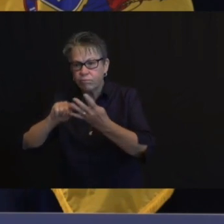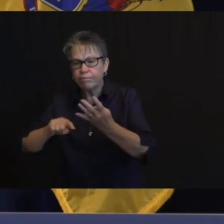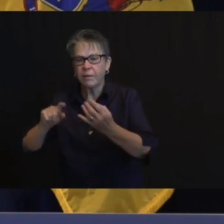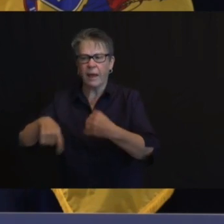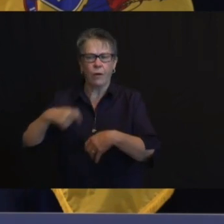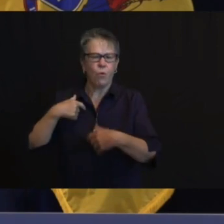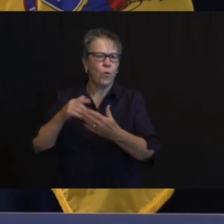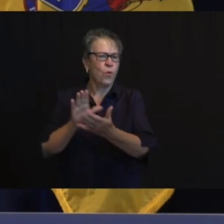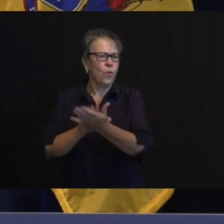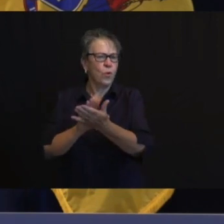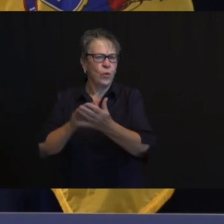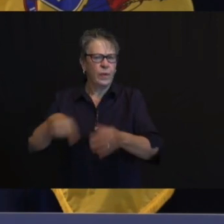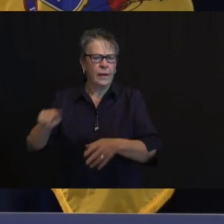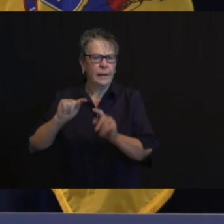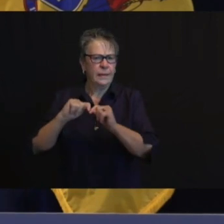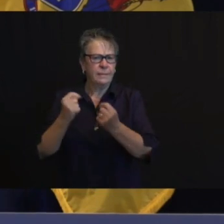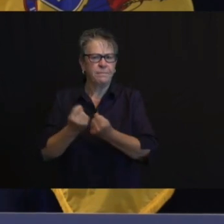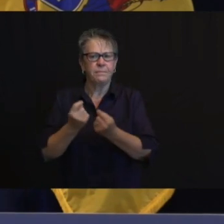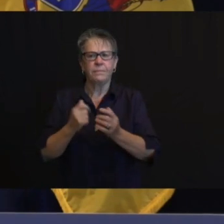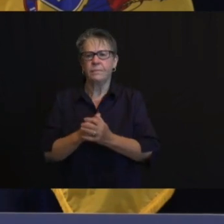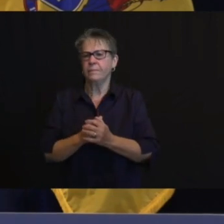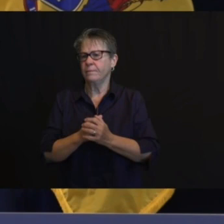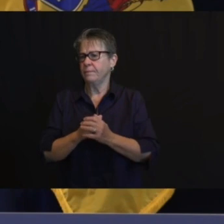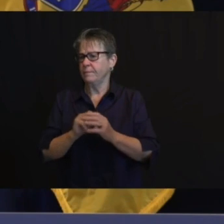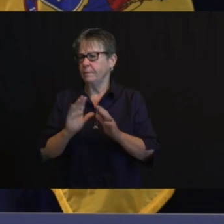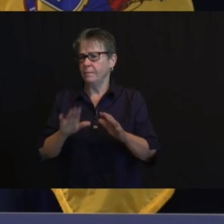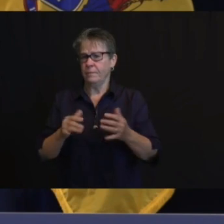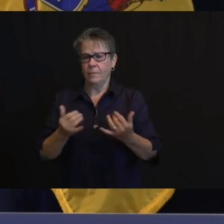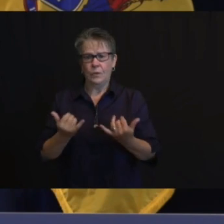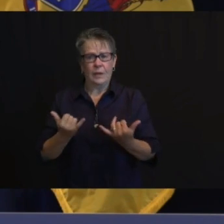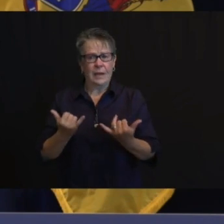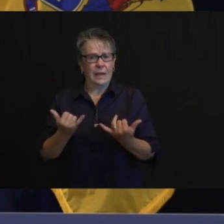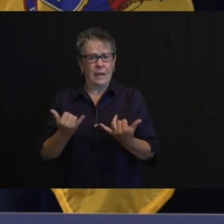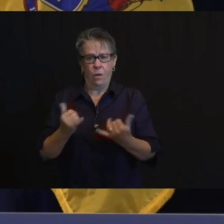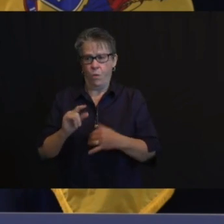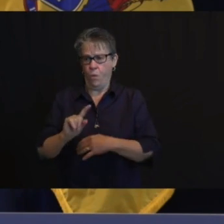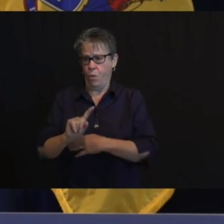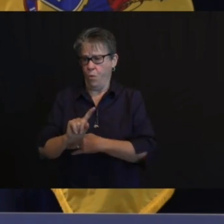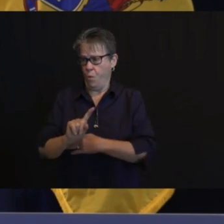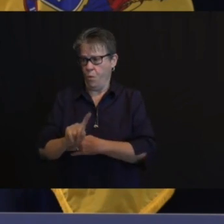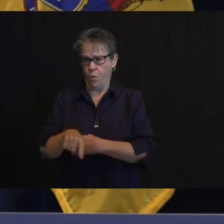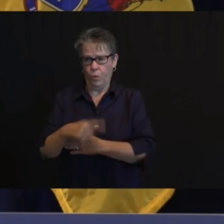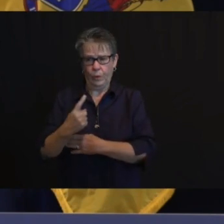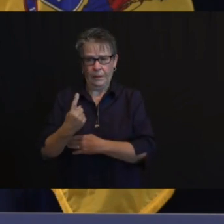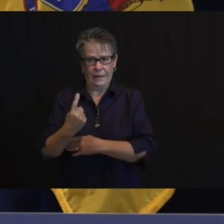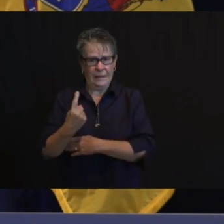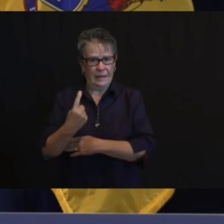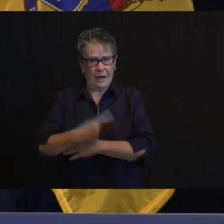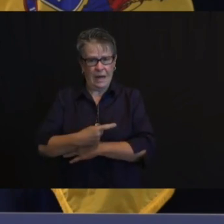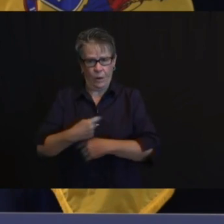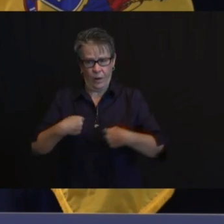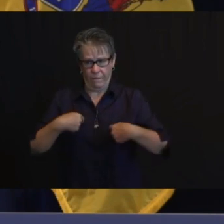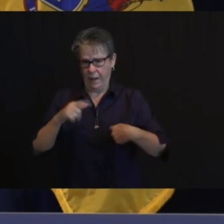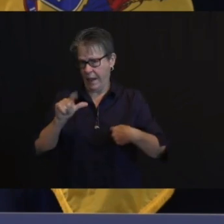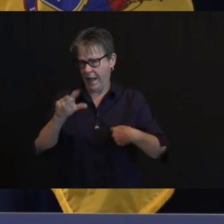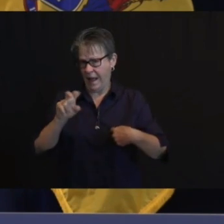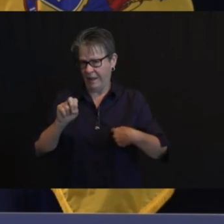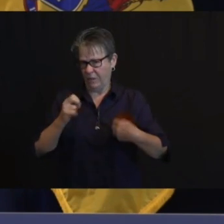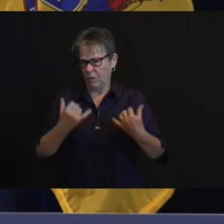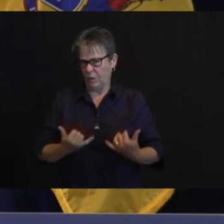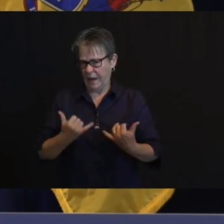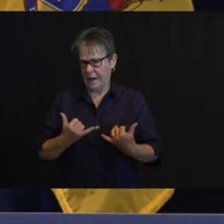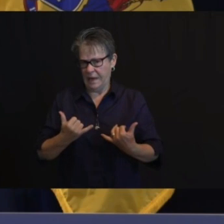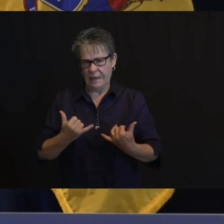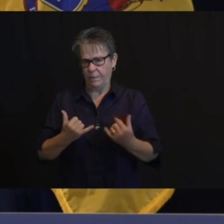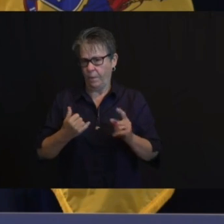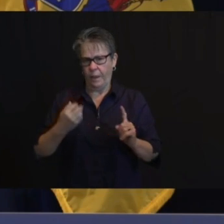hear otherwise, is the only day that we're planning to be with you live before Thanksgiving. And we hope that you and your loved ones have